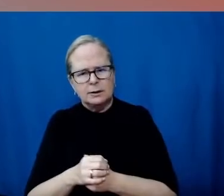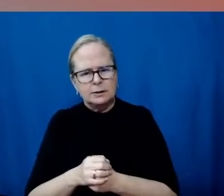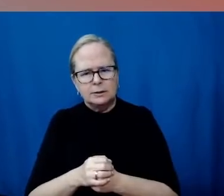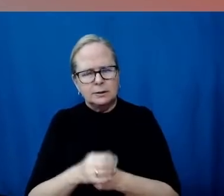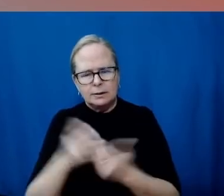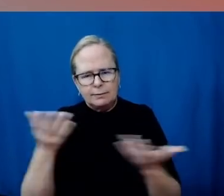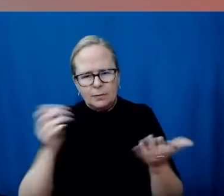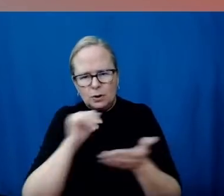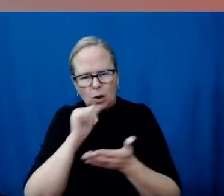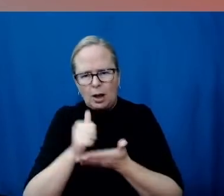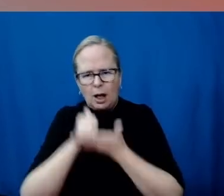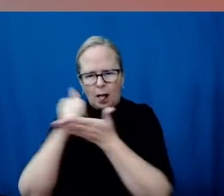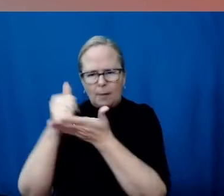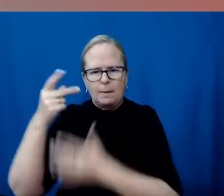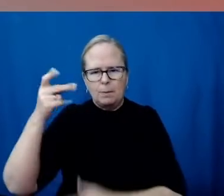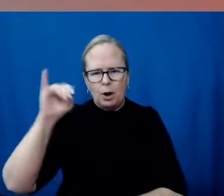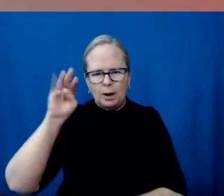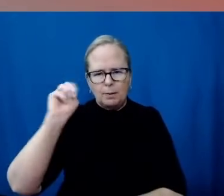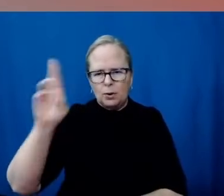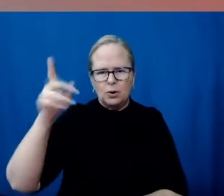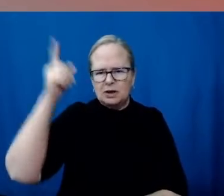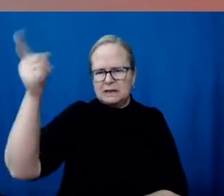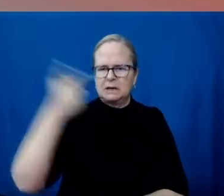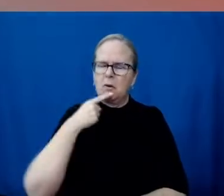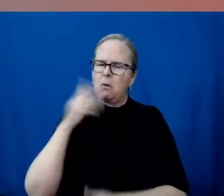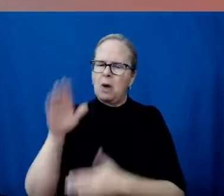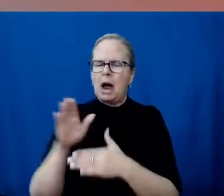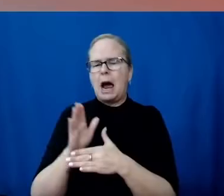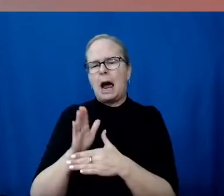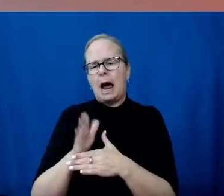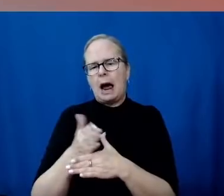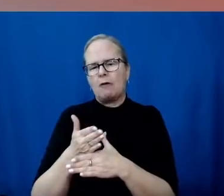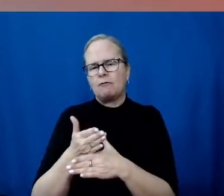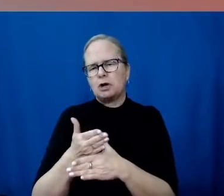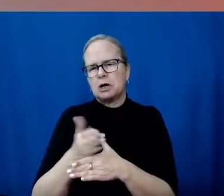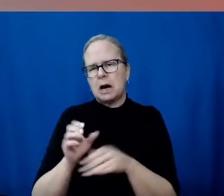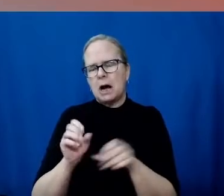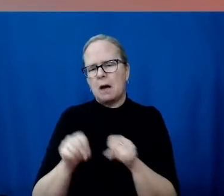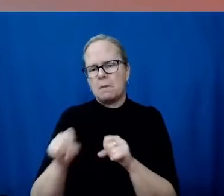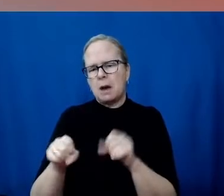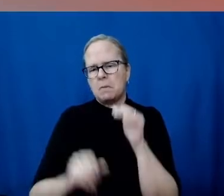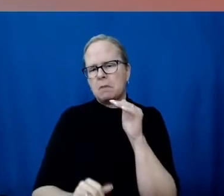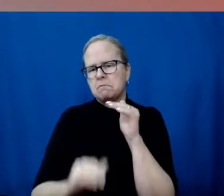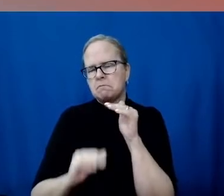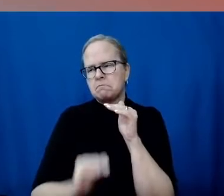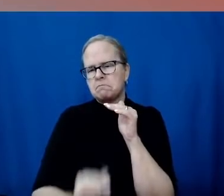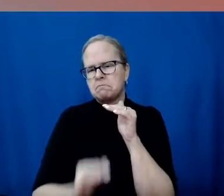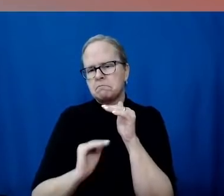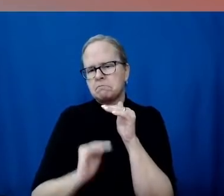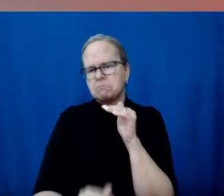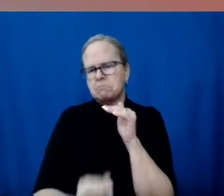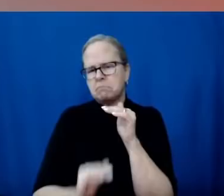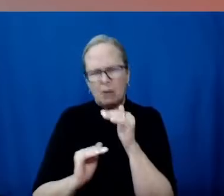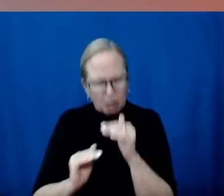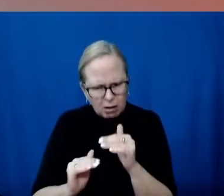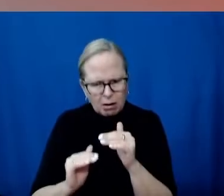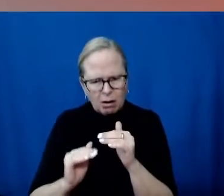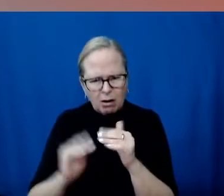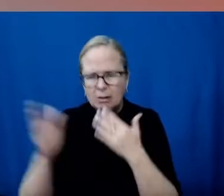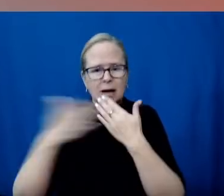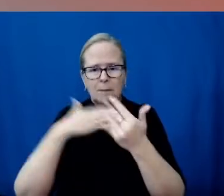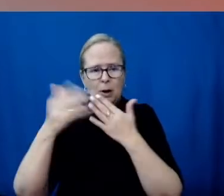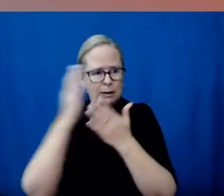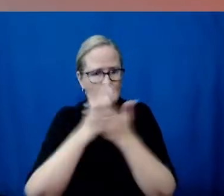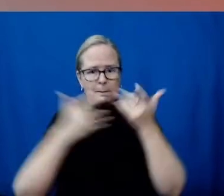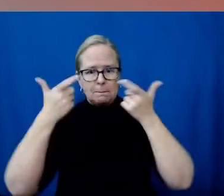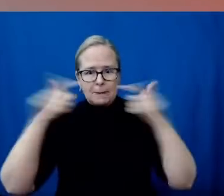It doesn't help for the premier to quote an average, what our average capacity is across the province, when you have some